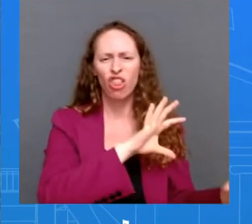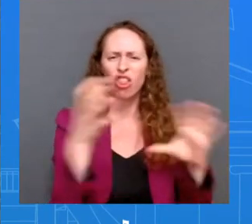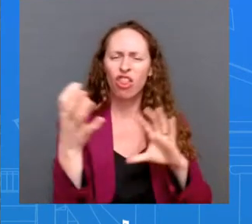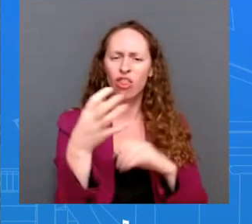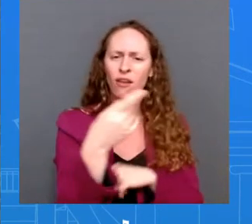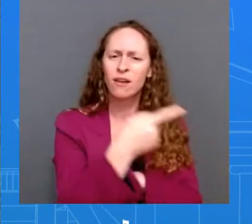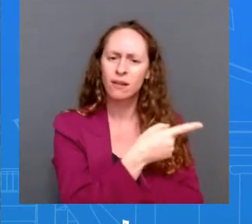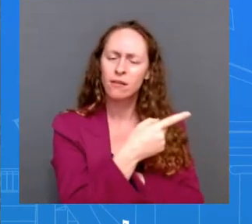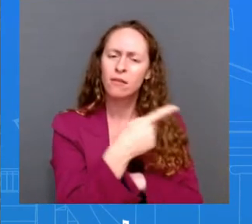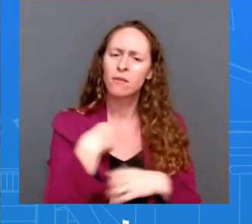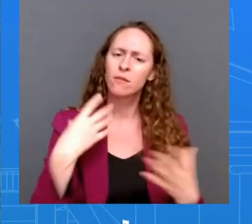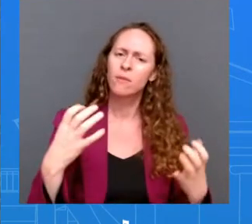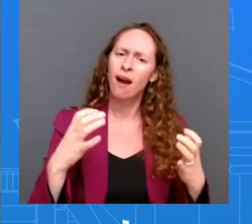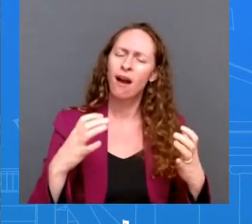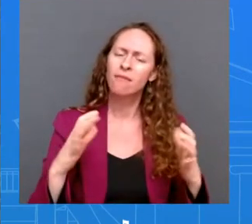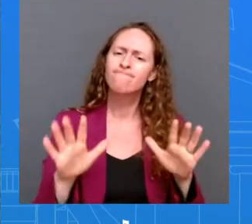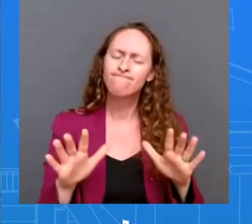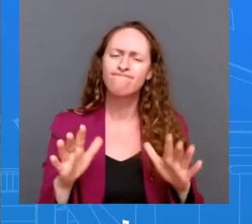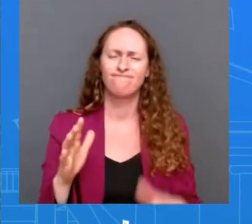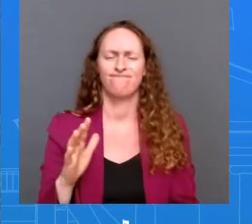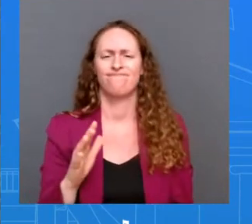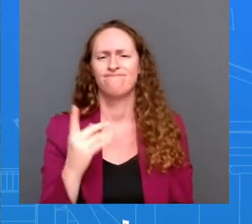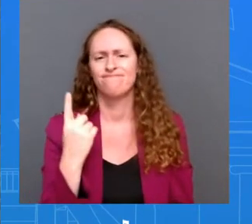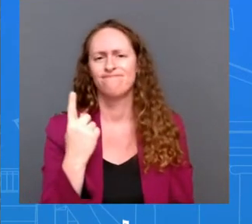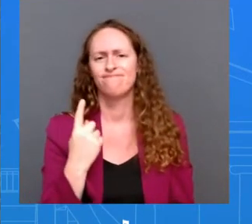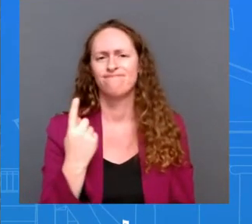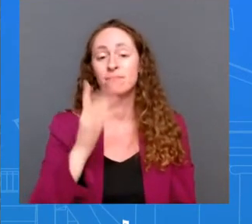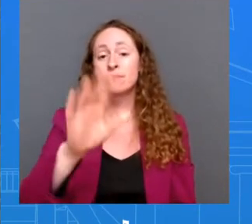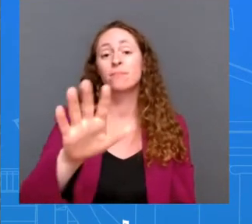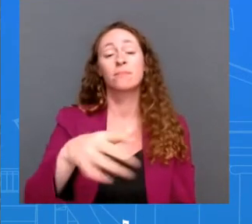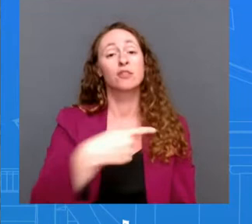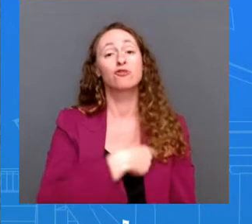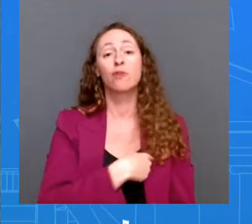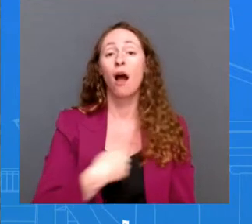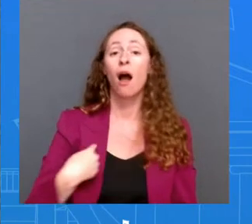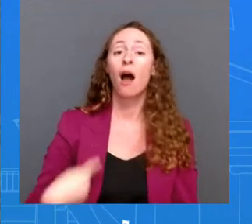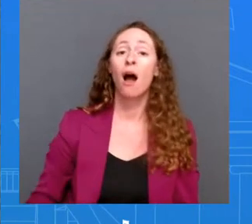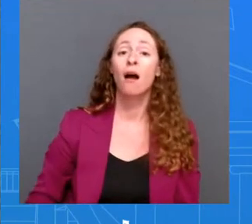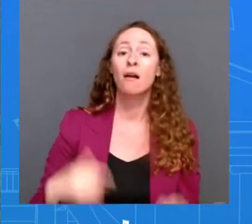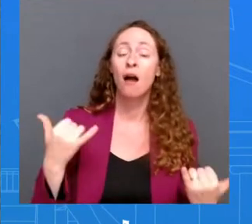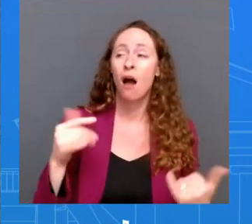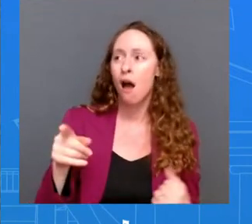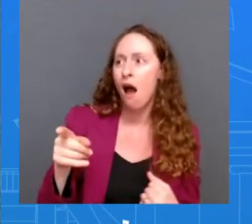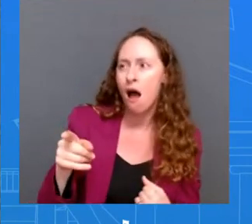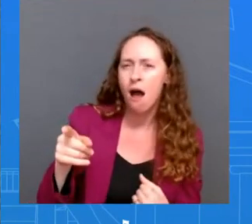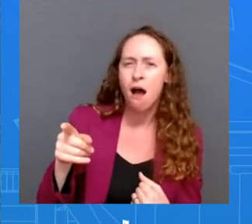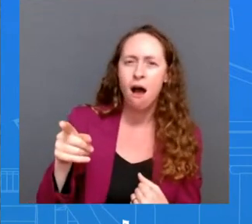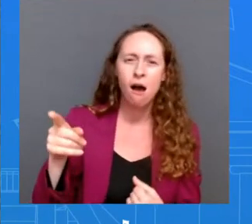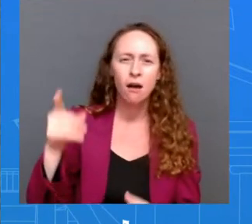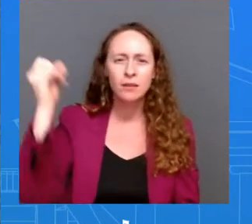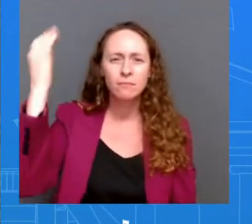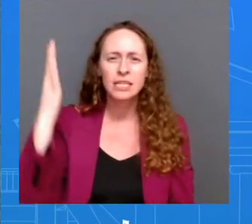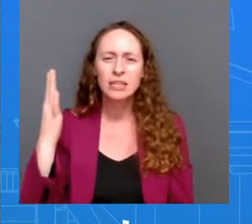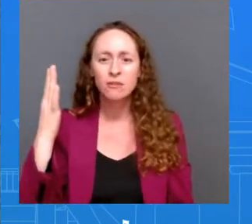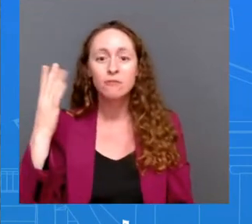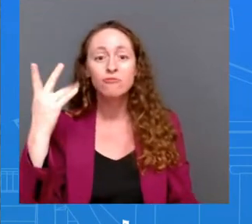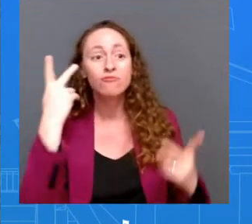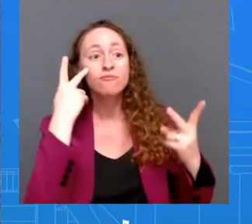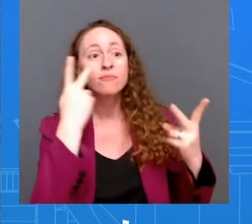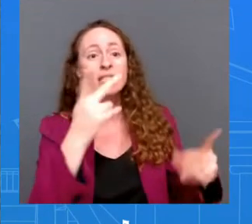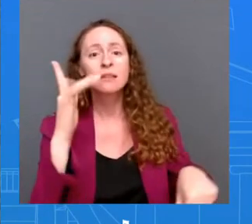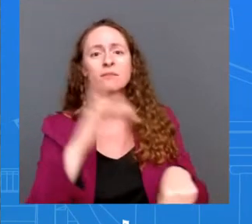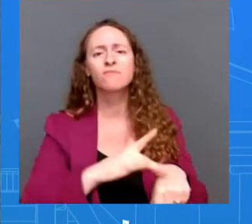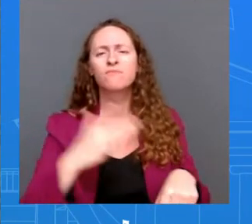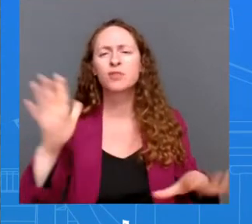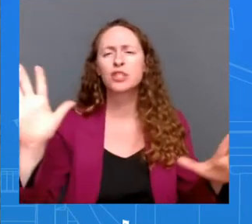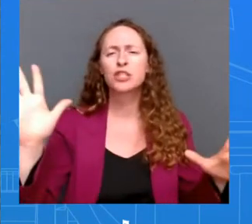speaker's visit as a pretext to increase provocative military activity in and around the Taiwan Strait. We anticipated that